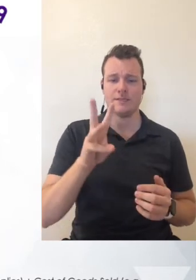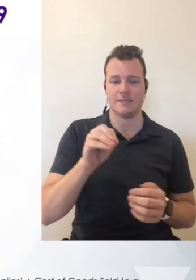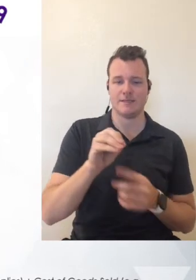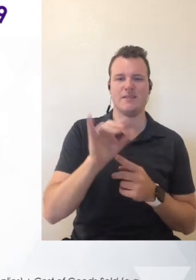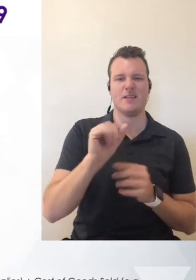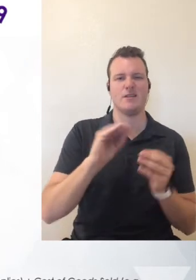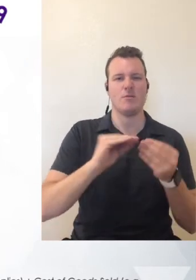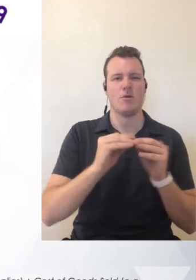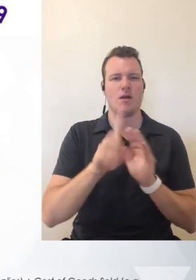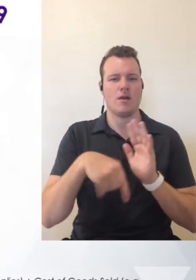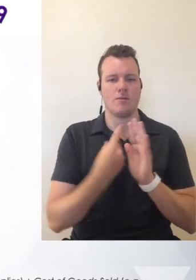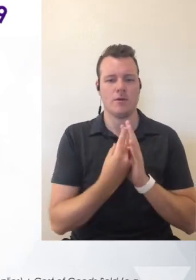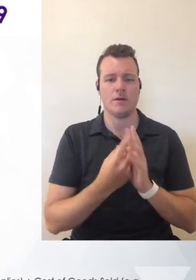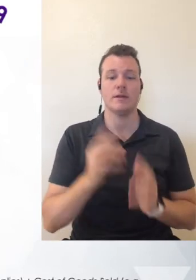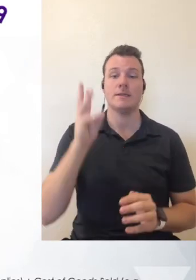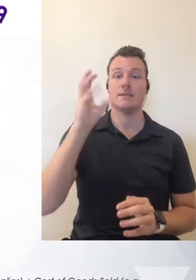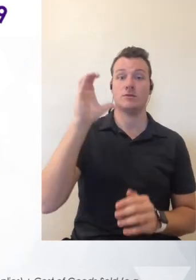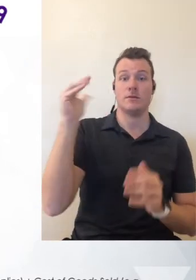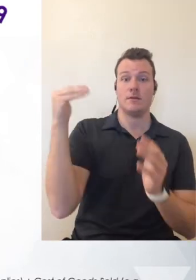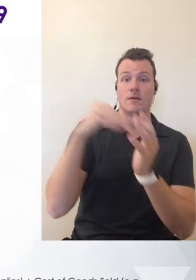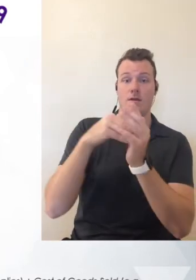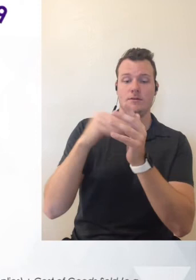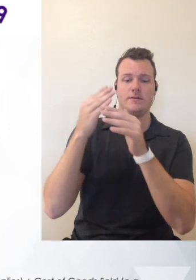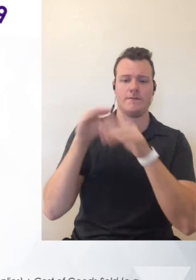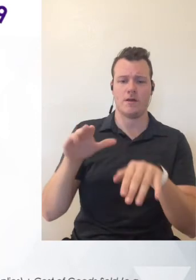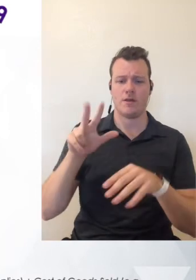I divide 600,000 by